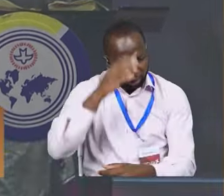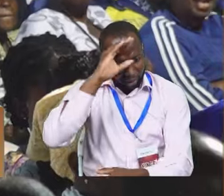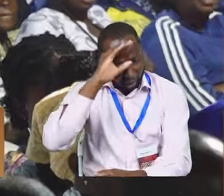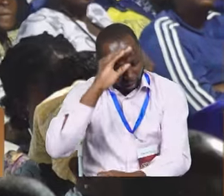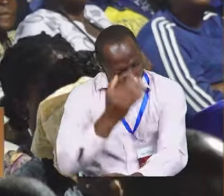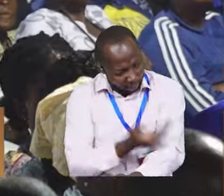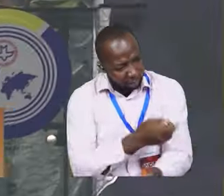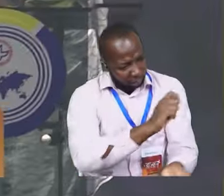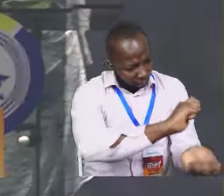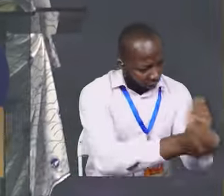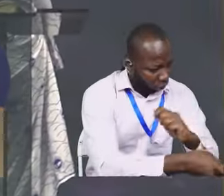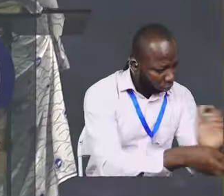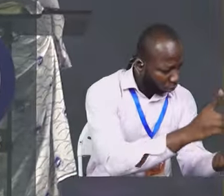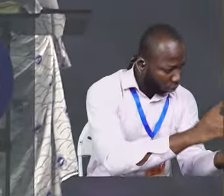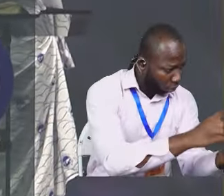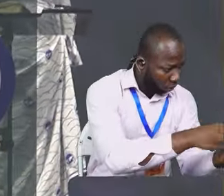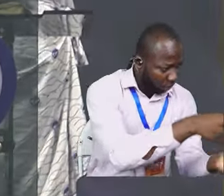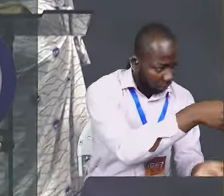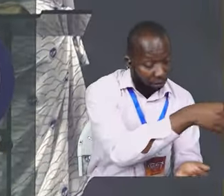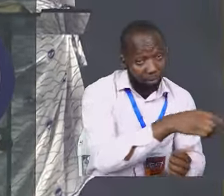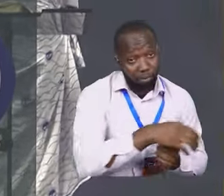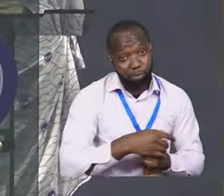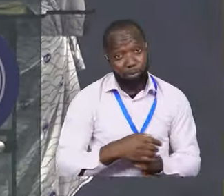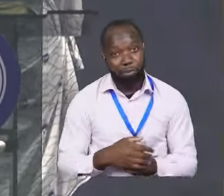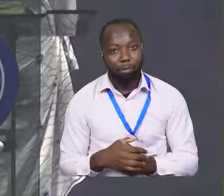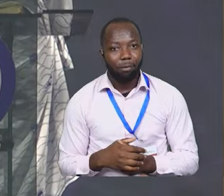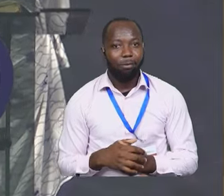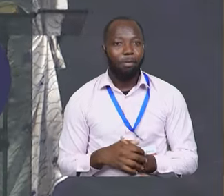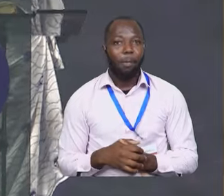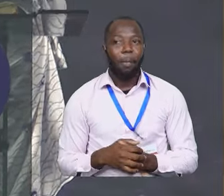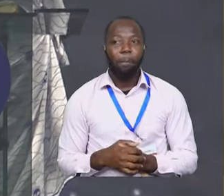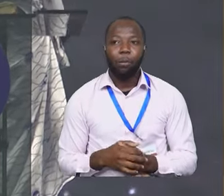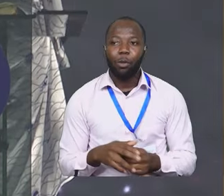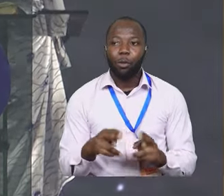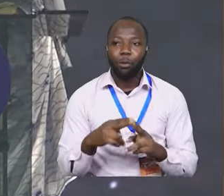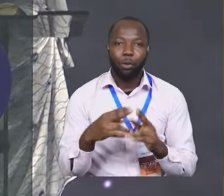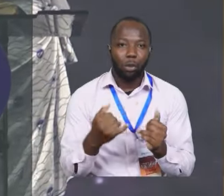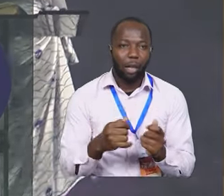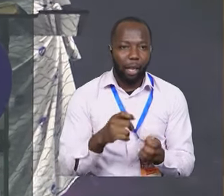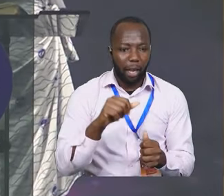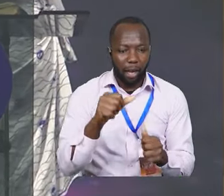Through my son, God transformed the life of the doctor.